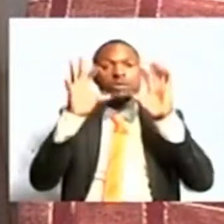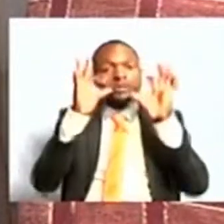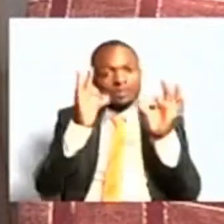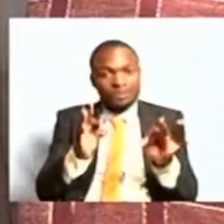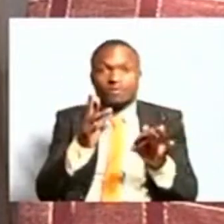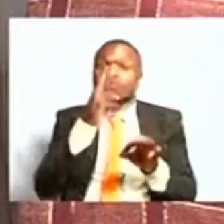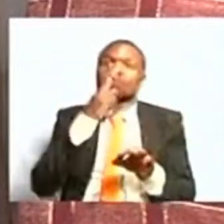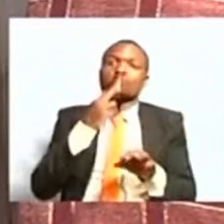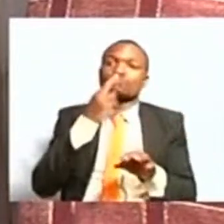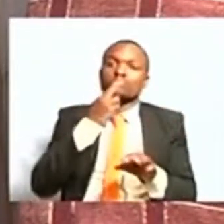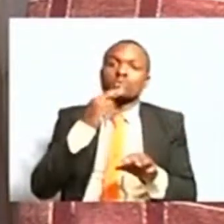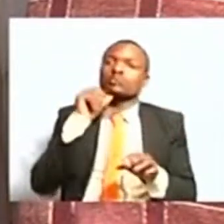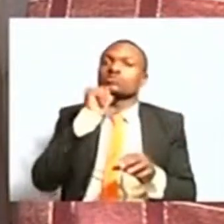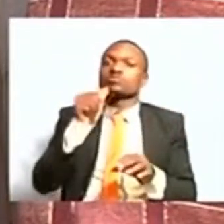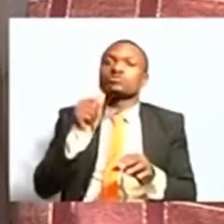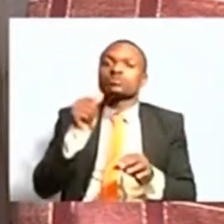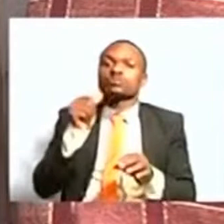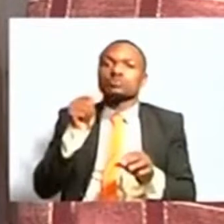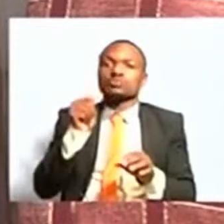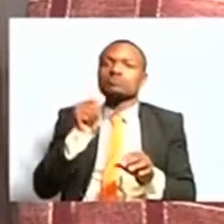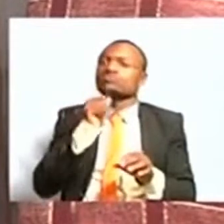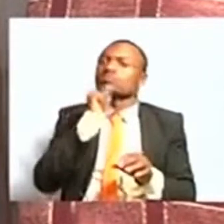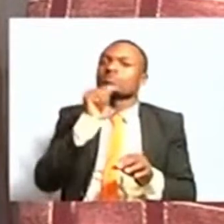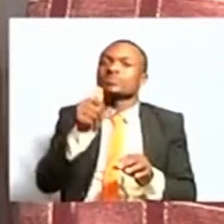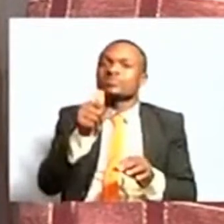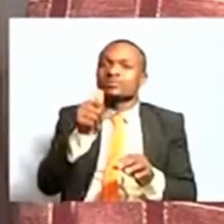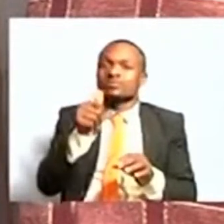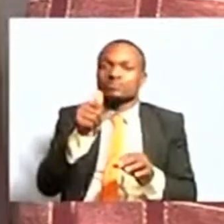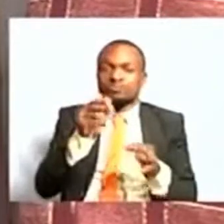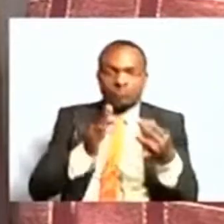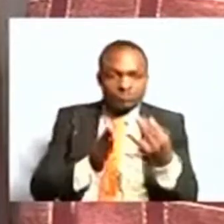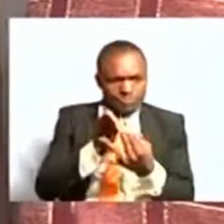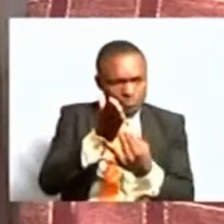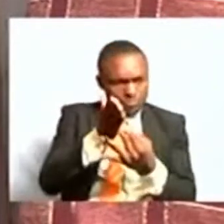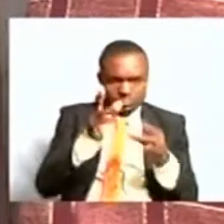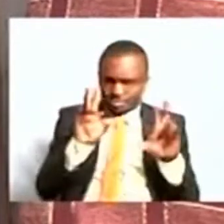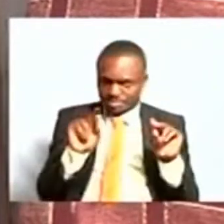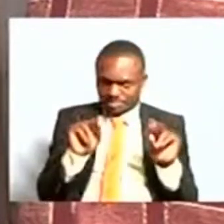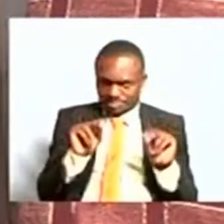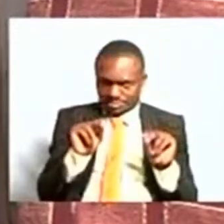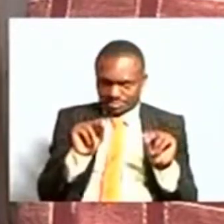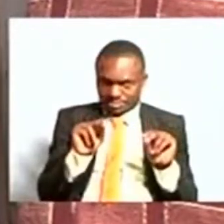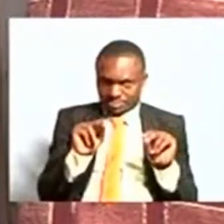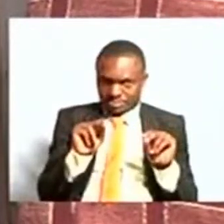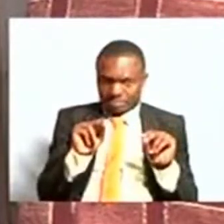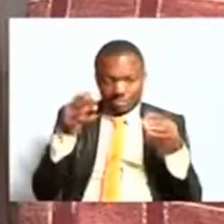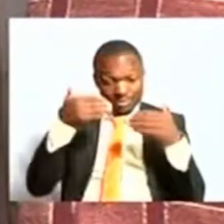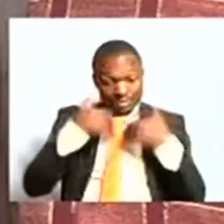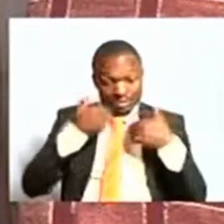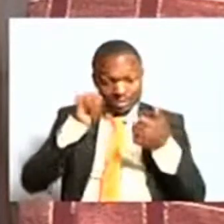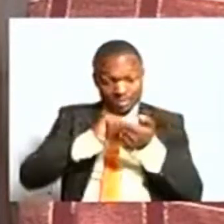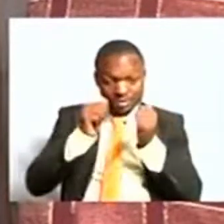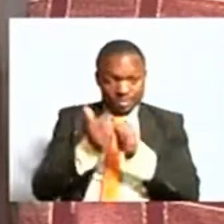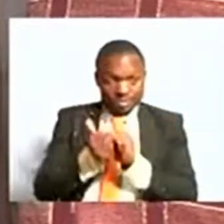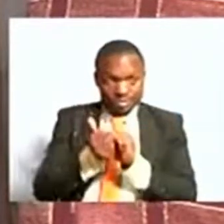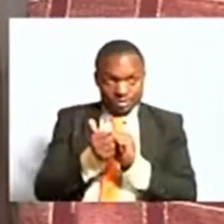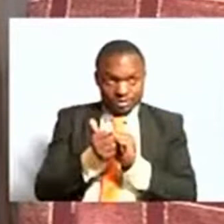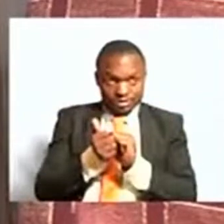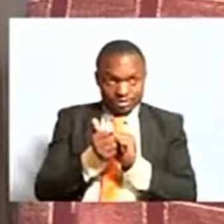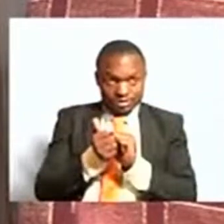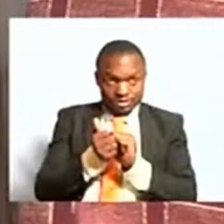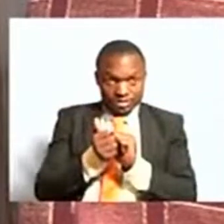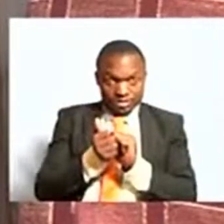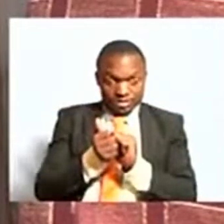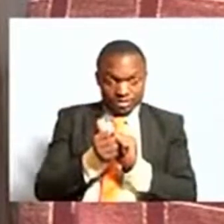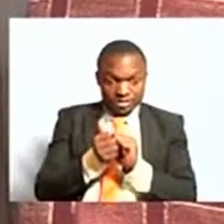a motorist, don't move. And we actually have a problem with the pedestrians using